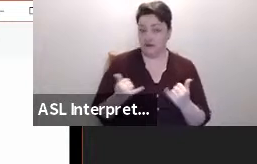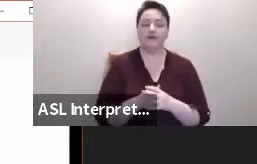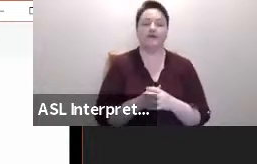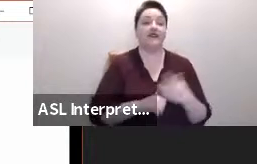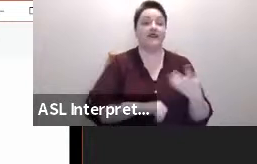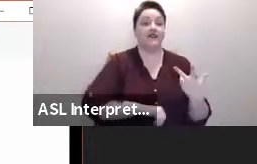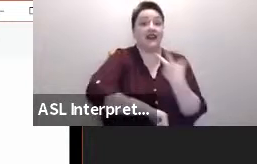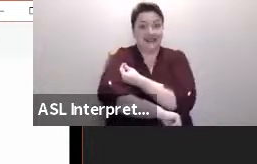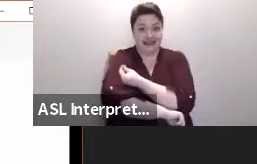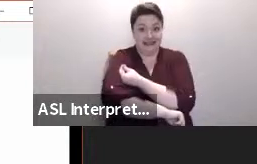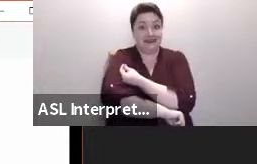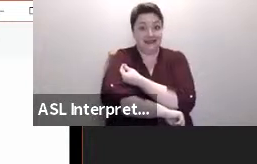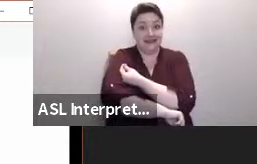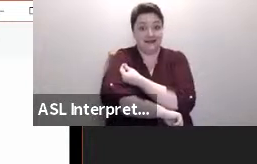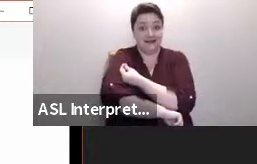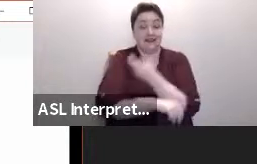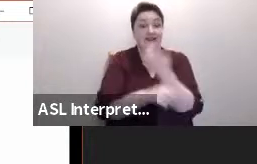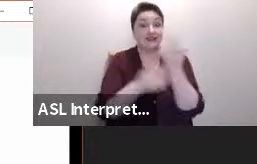vaccines prevent